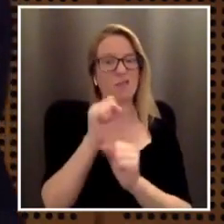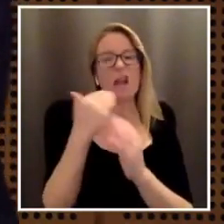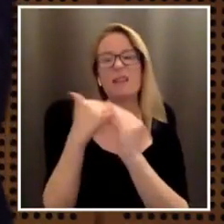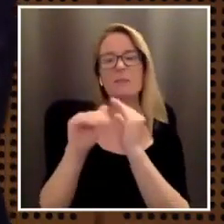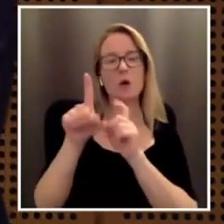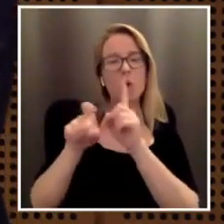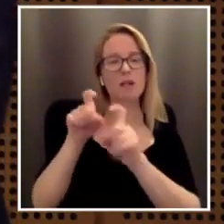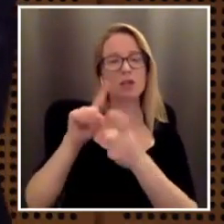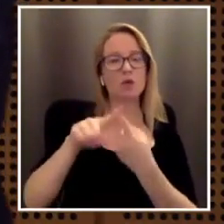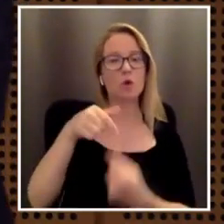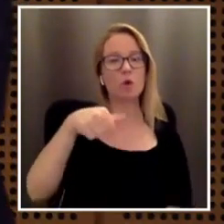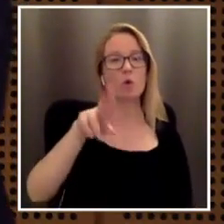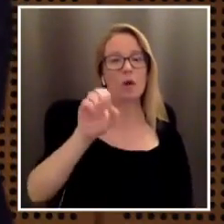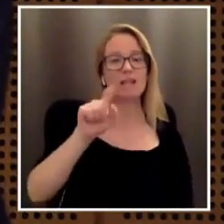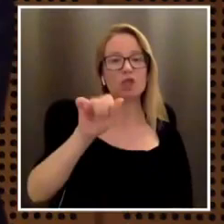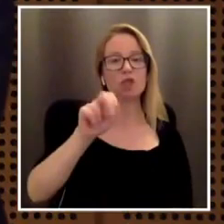to